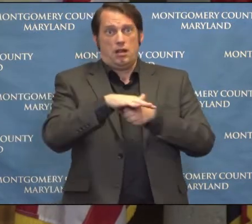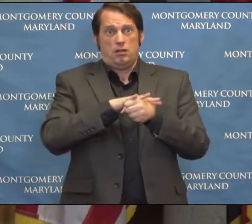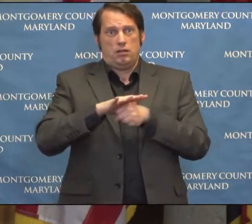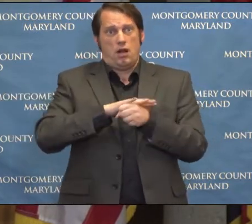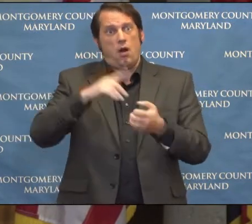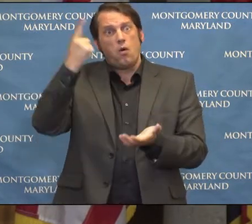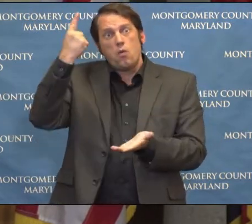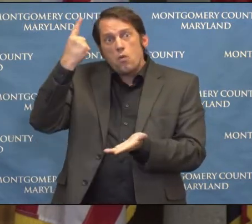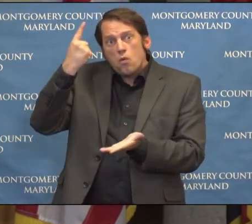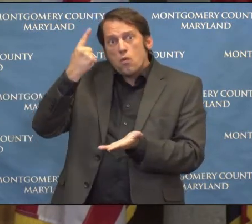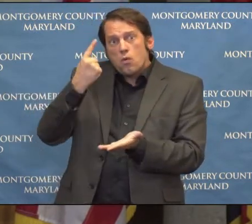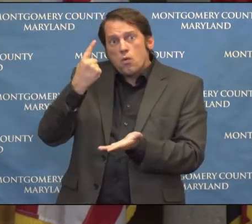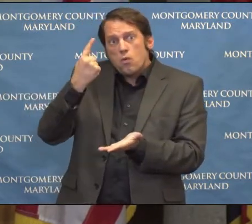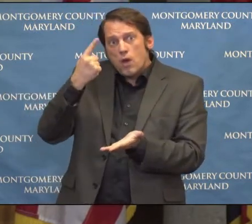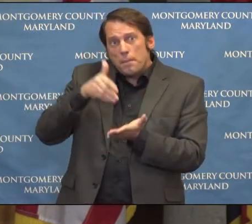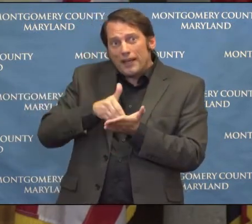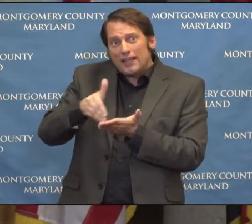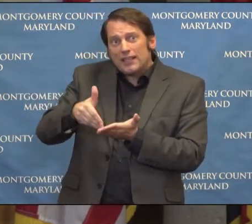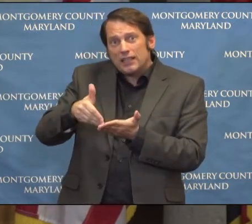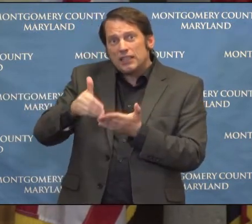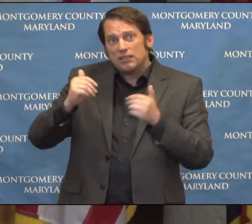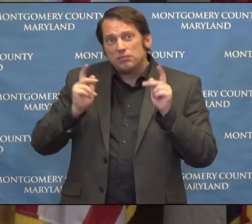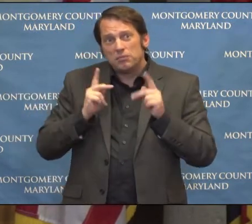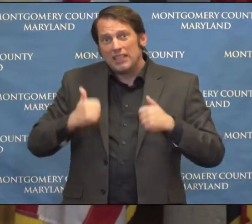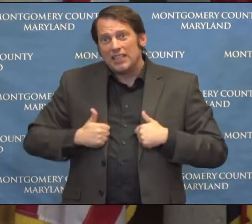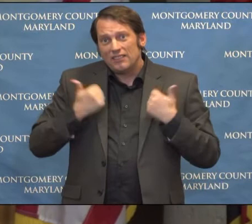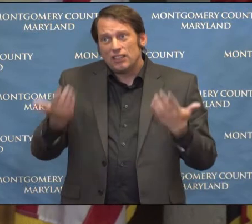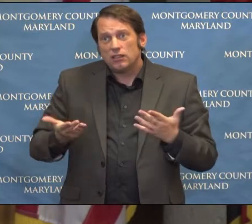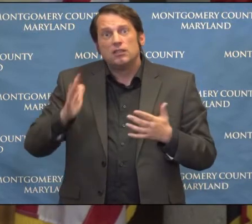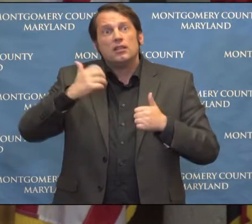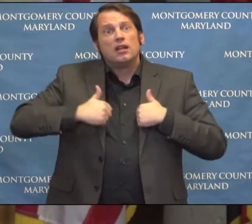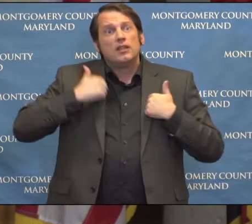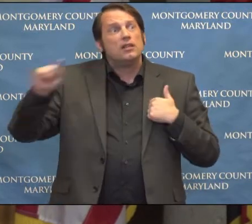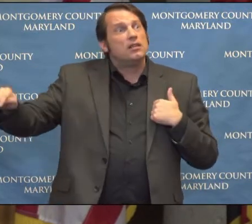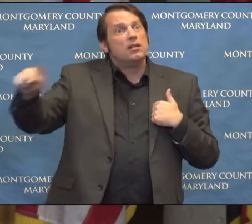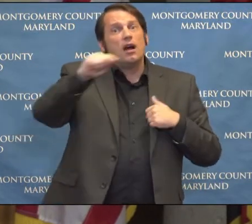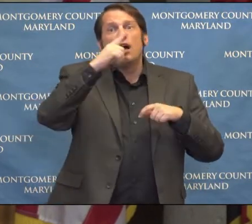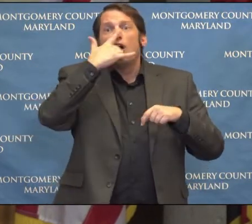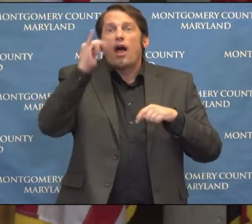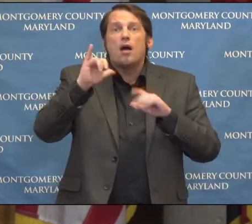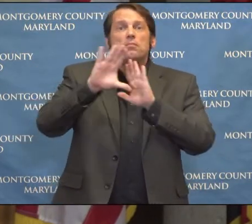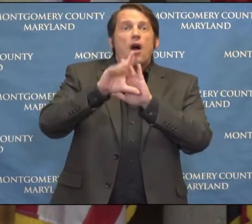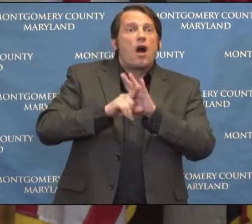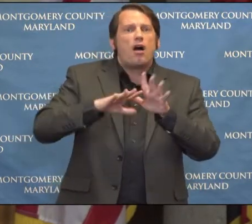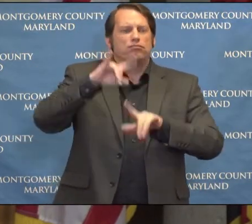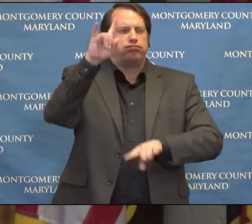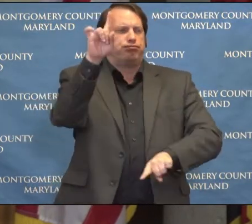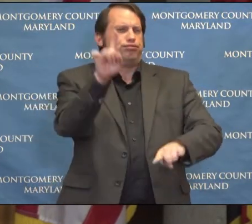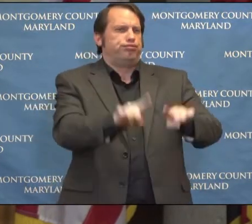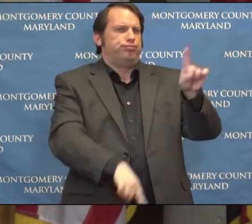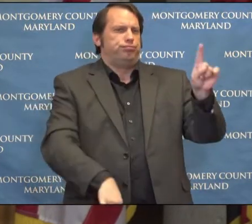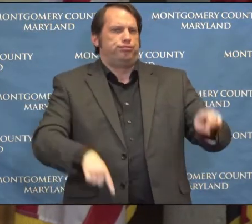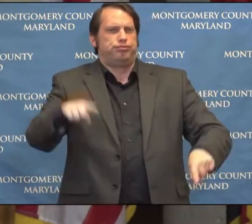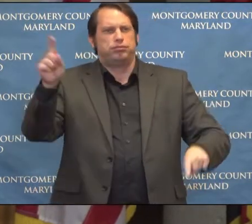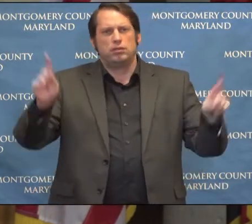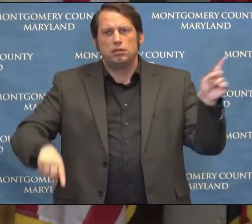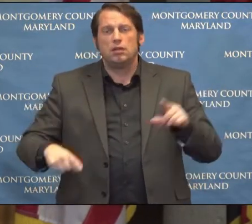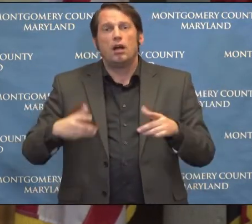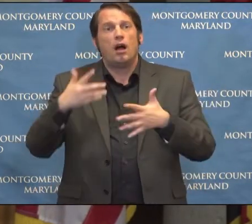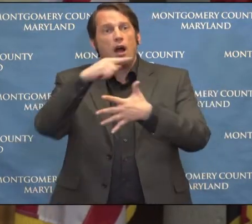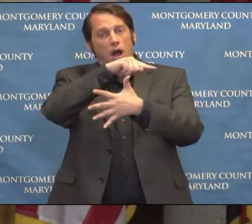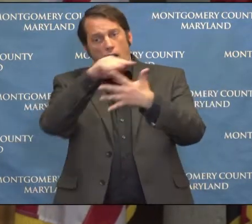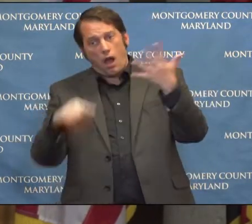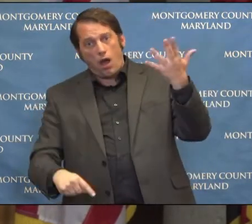vastly different experiences, vastly different levels of resource available to them within their home. And